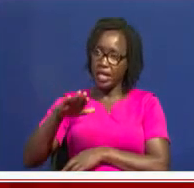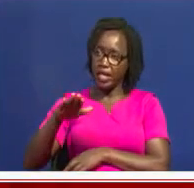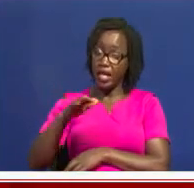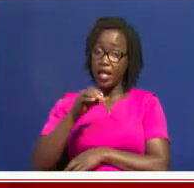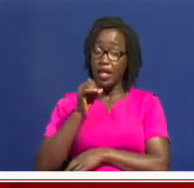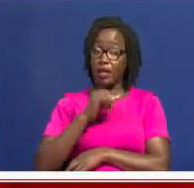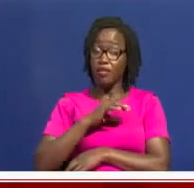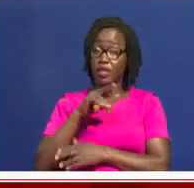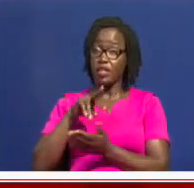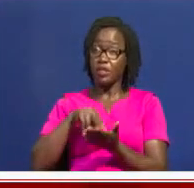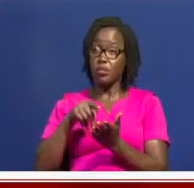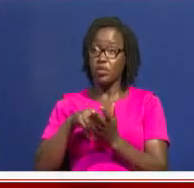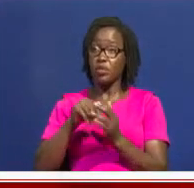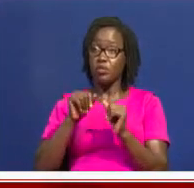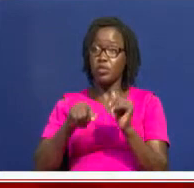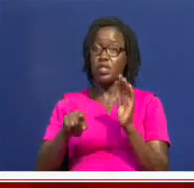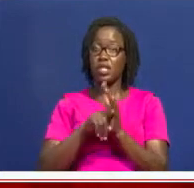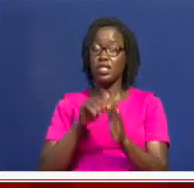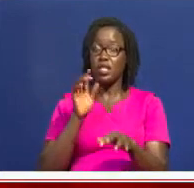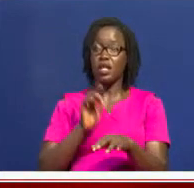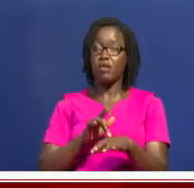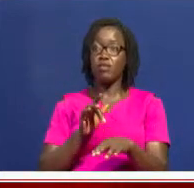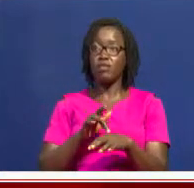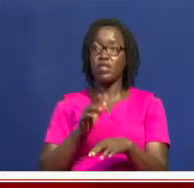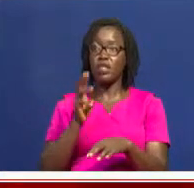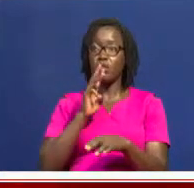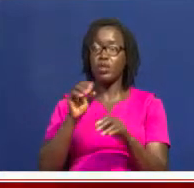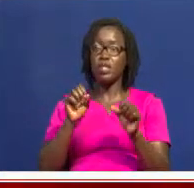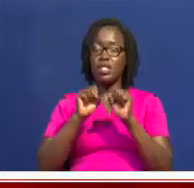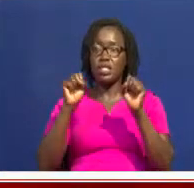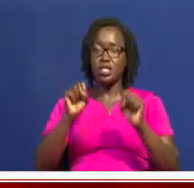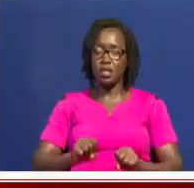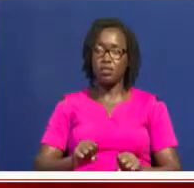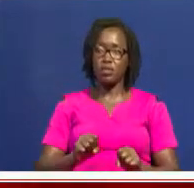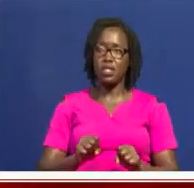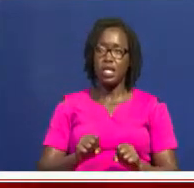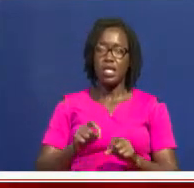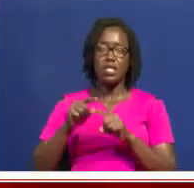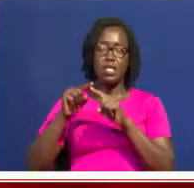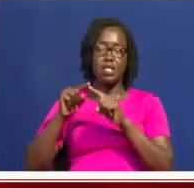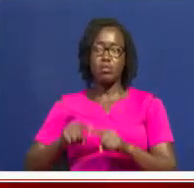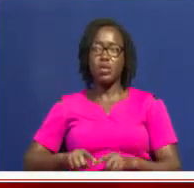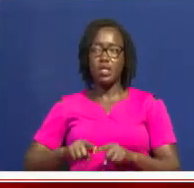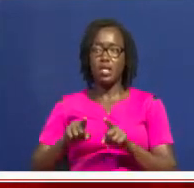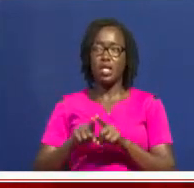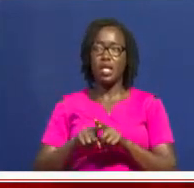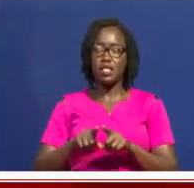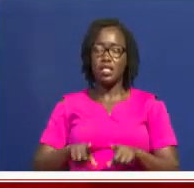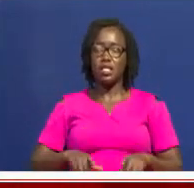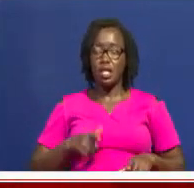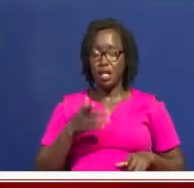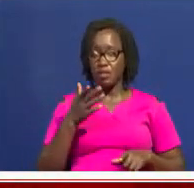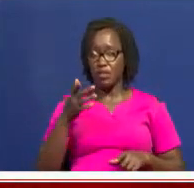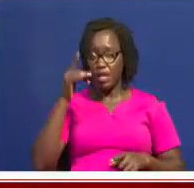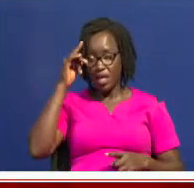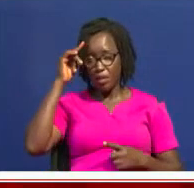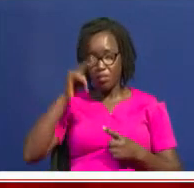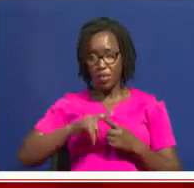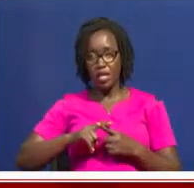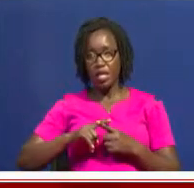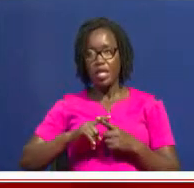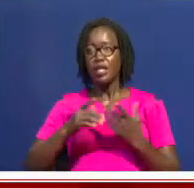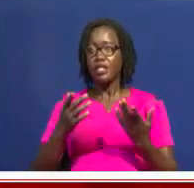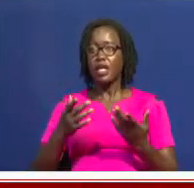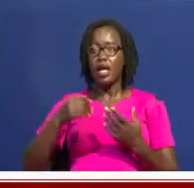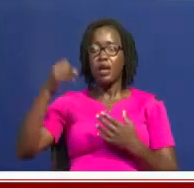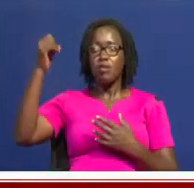fearing the project is likely to negatively affect marine ecosystems that they rely on as a source of livelihood. This has prompted the